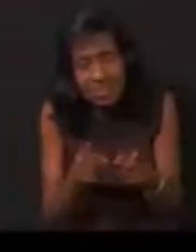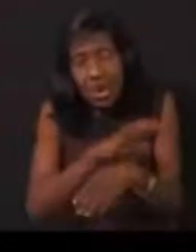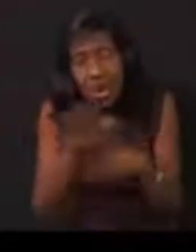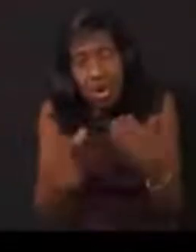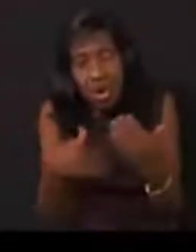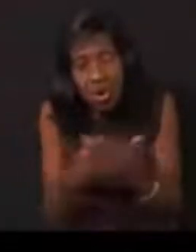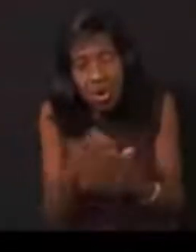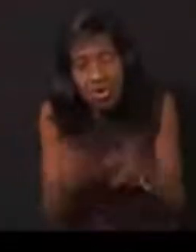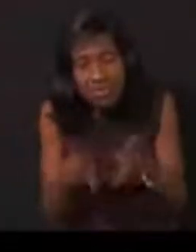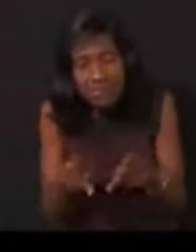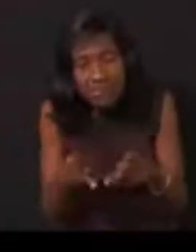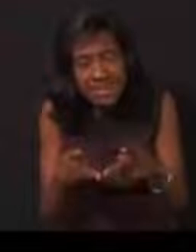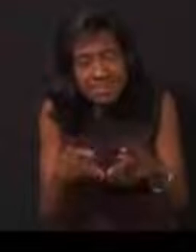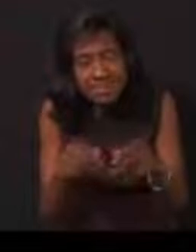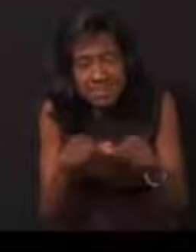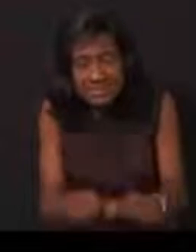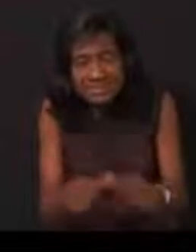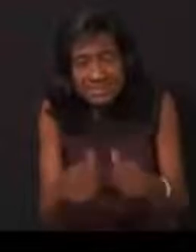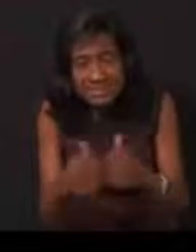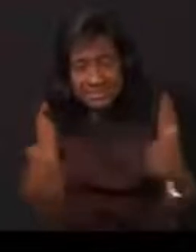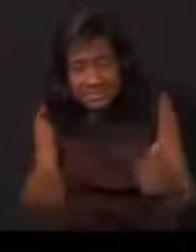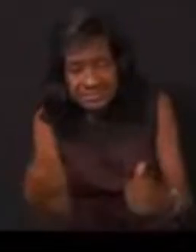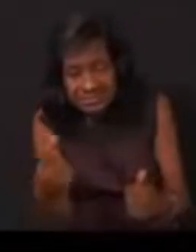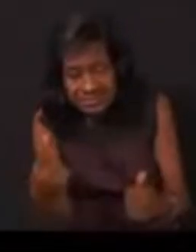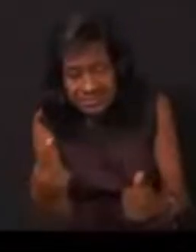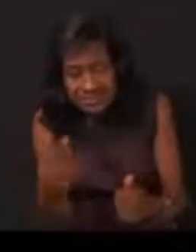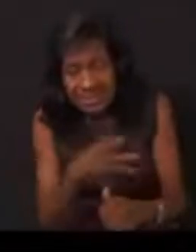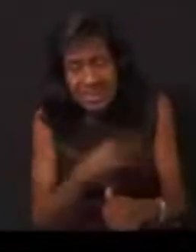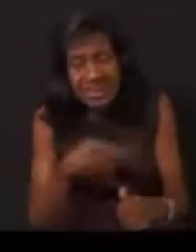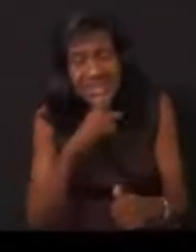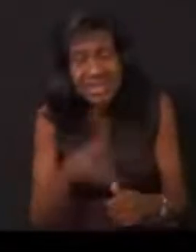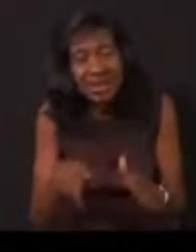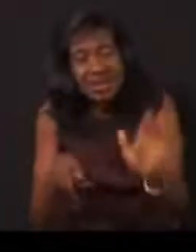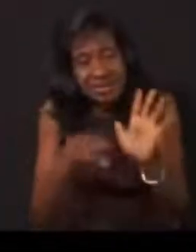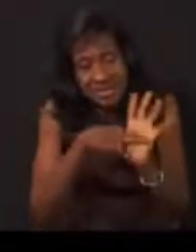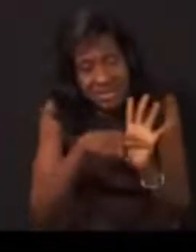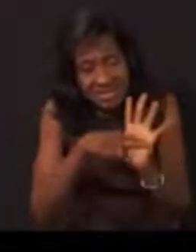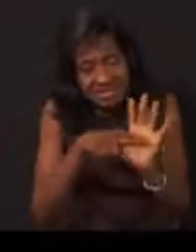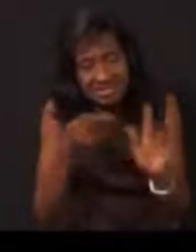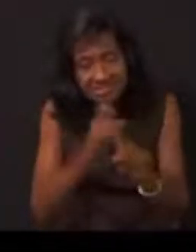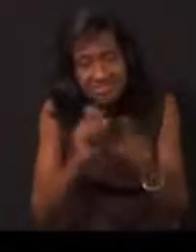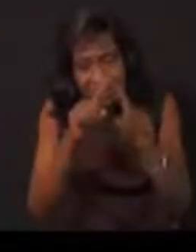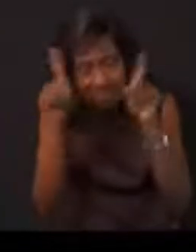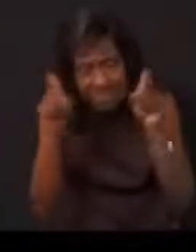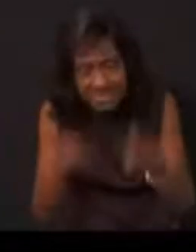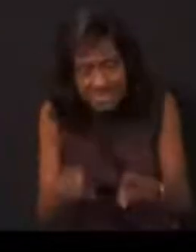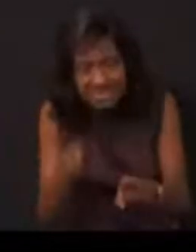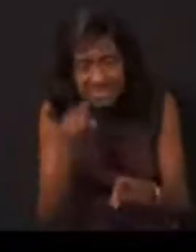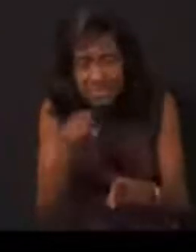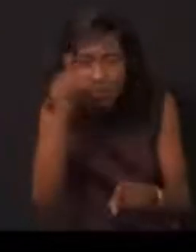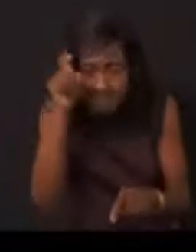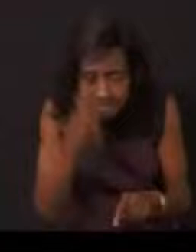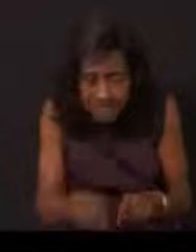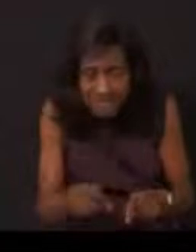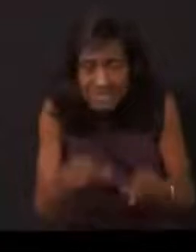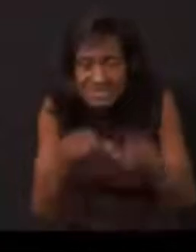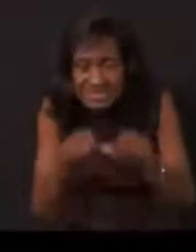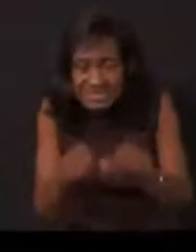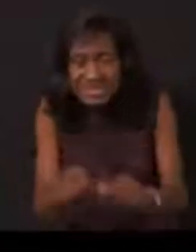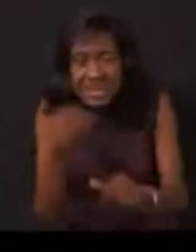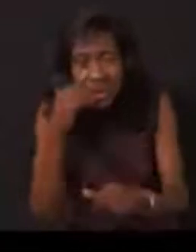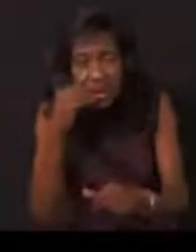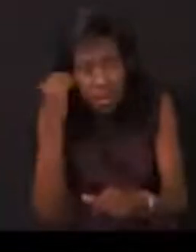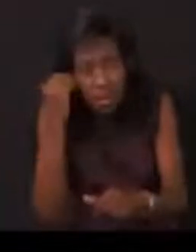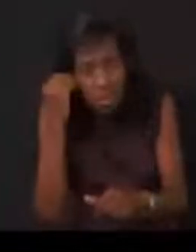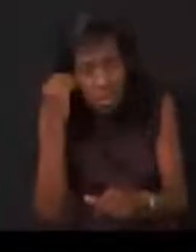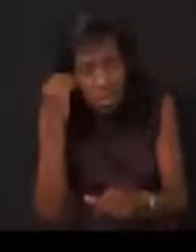of those persons isolating in the house who have gotten a negative response, we're asking you to remain at home until all